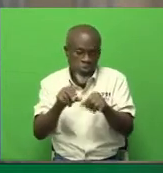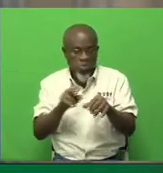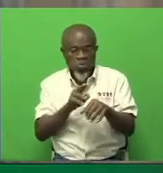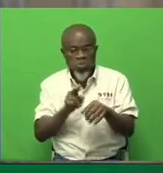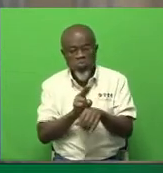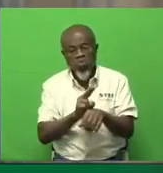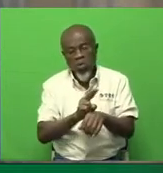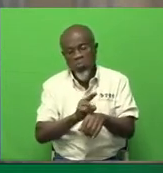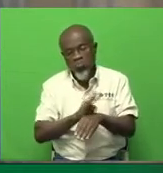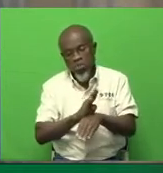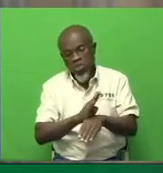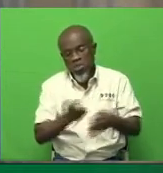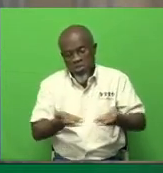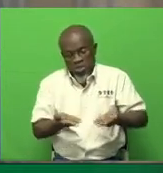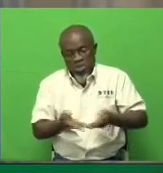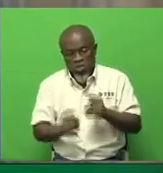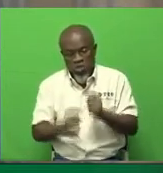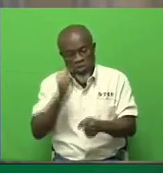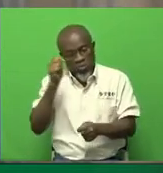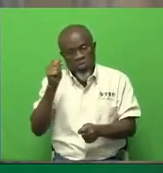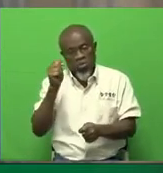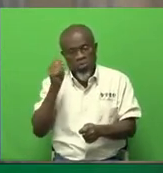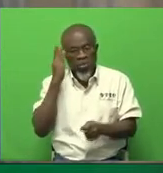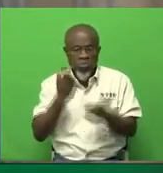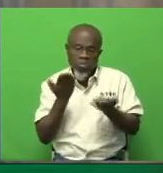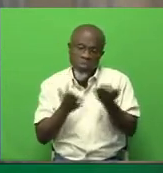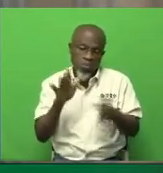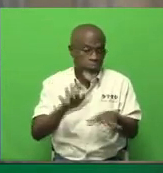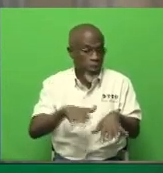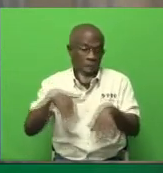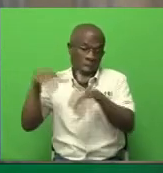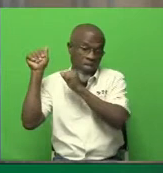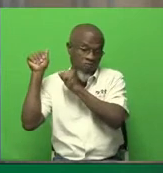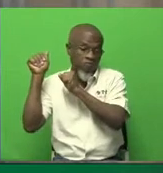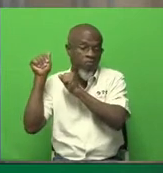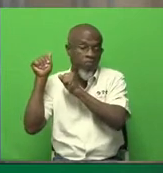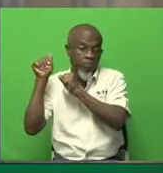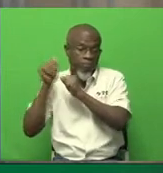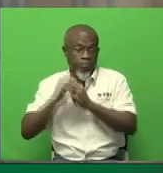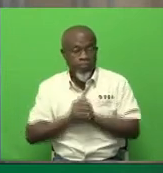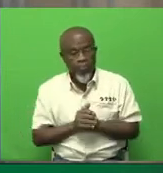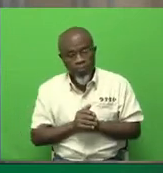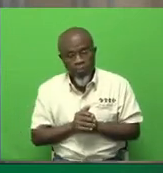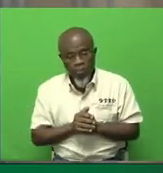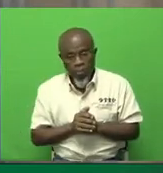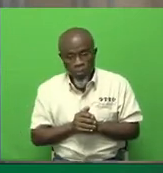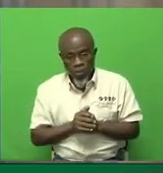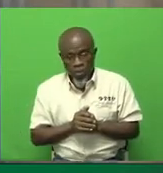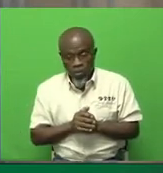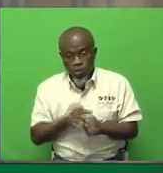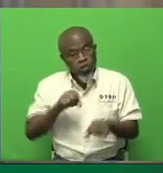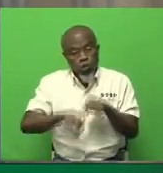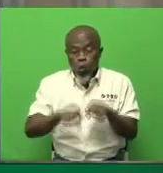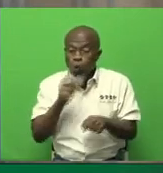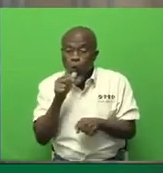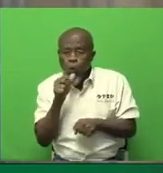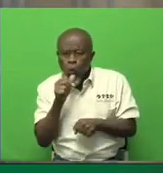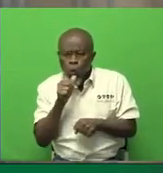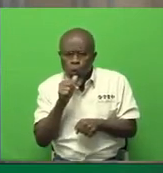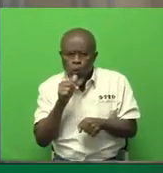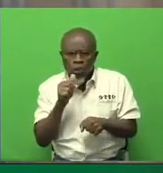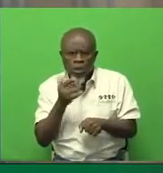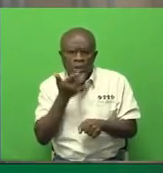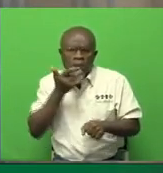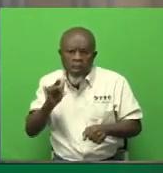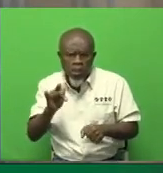our country of course except with respect to those with access so exactly who have been the lucky